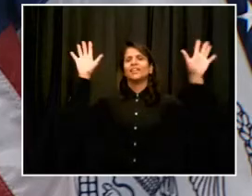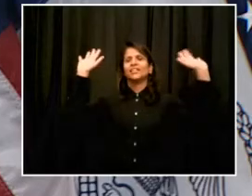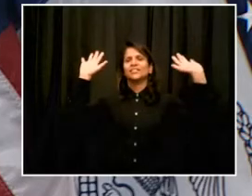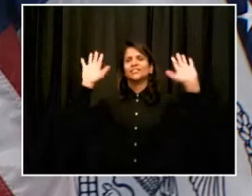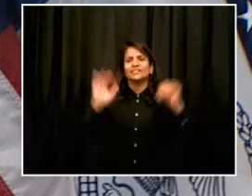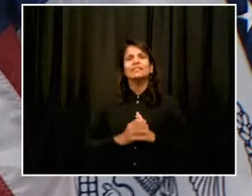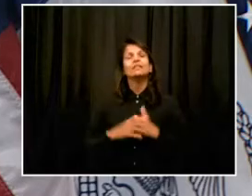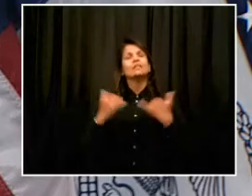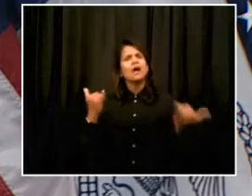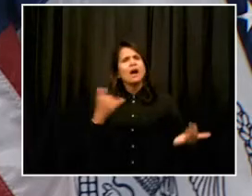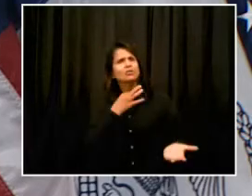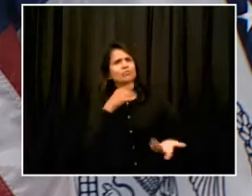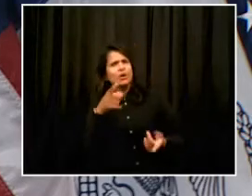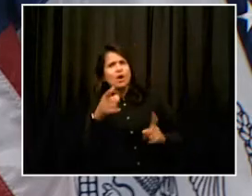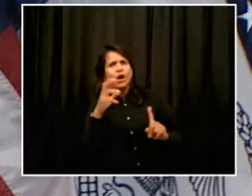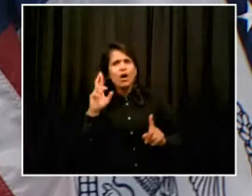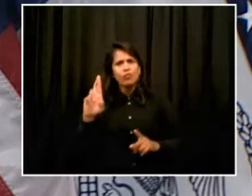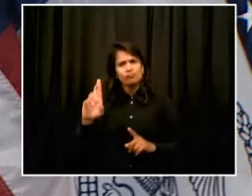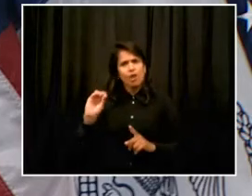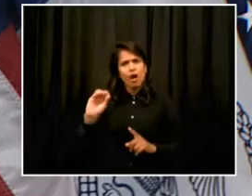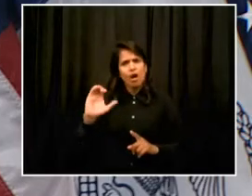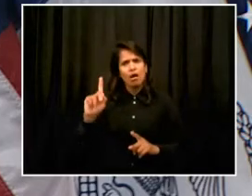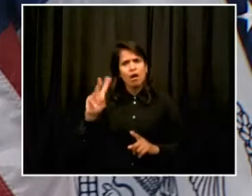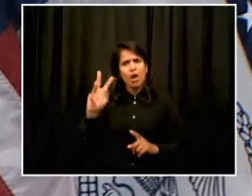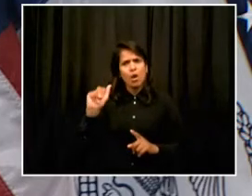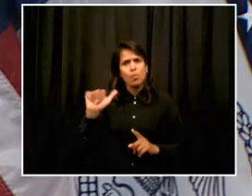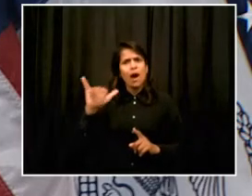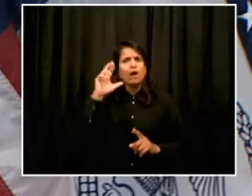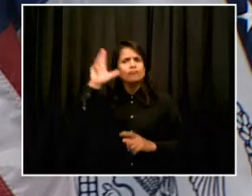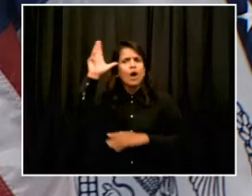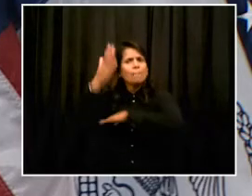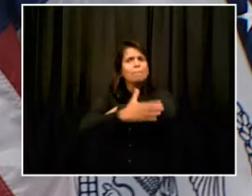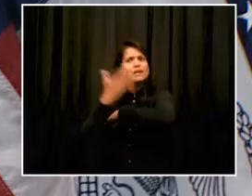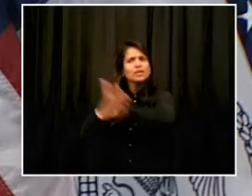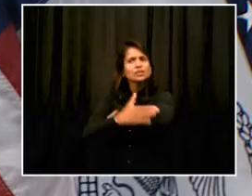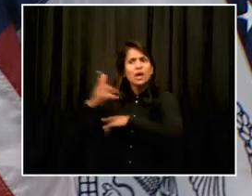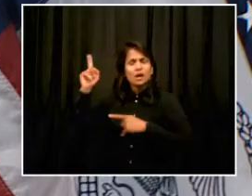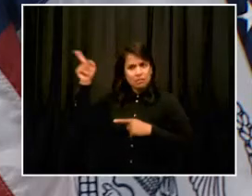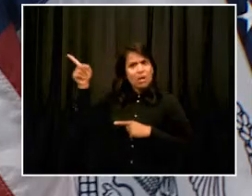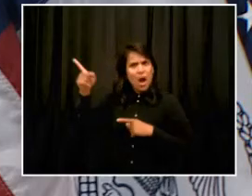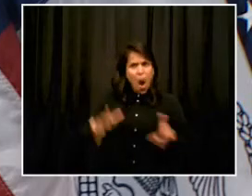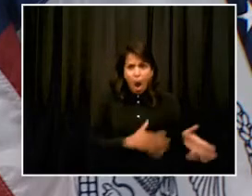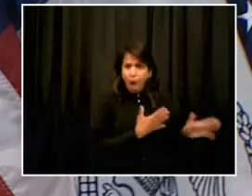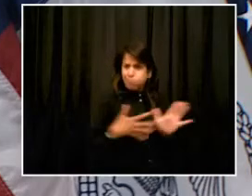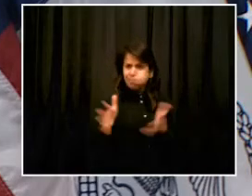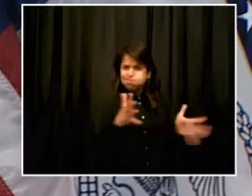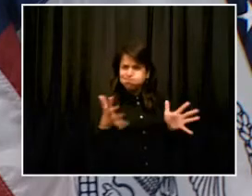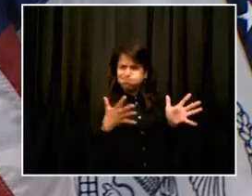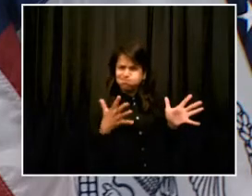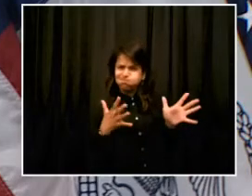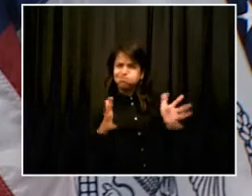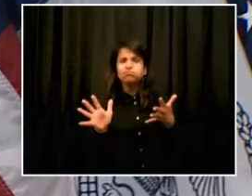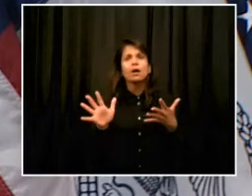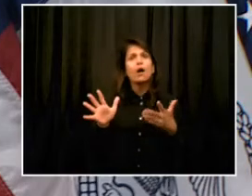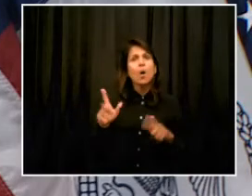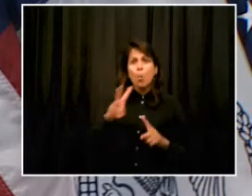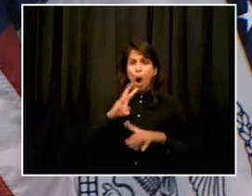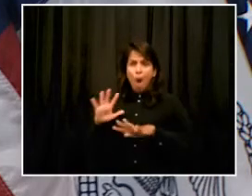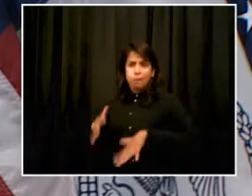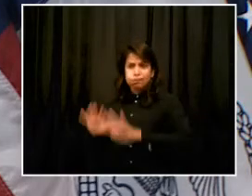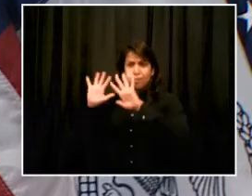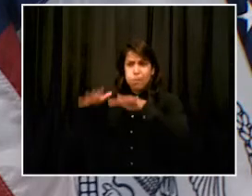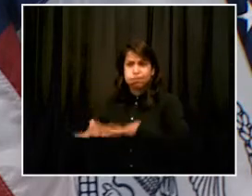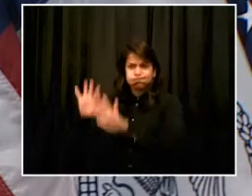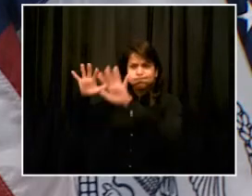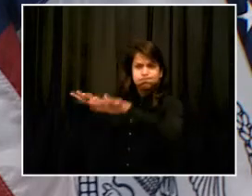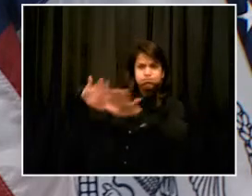windy, huge waves, pretty scary. Yeah. But okay now. Following up on your announcement yesterday,